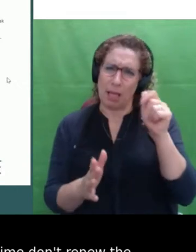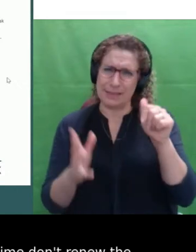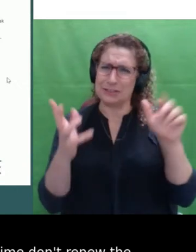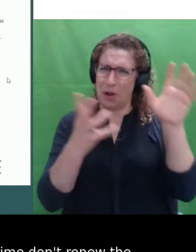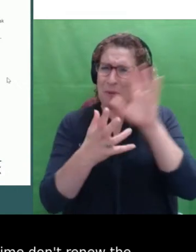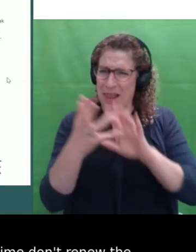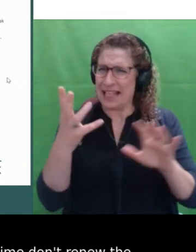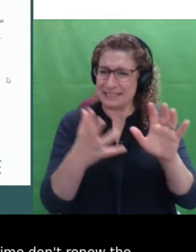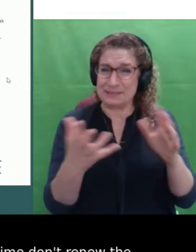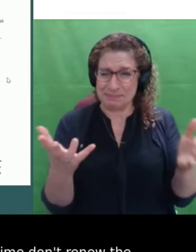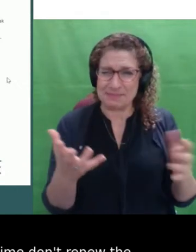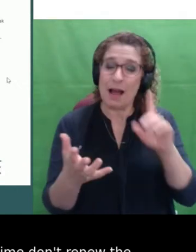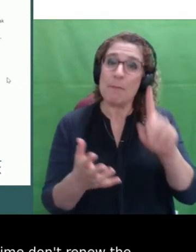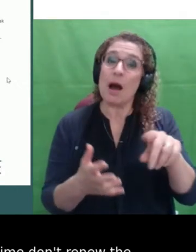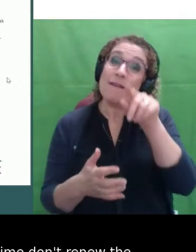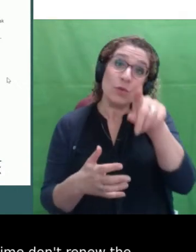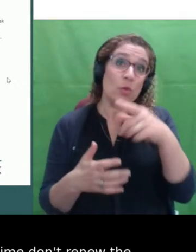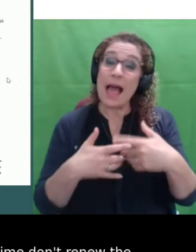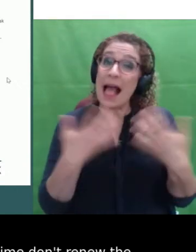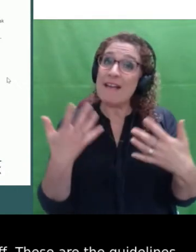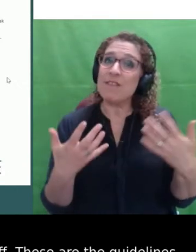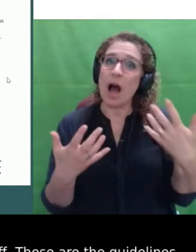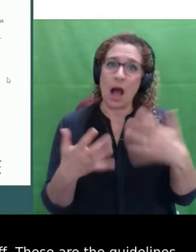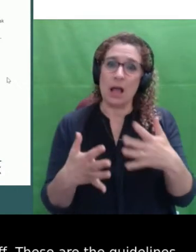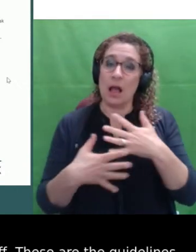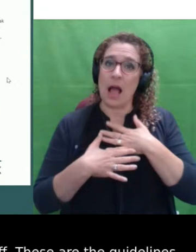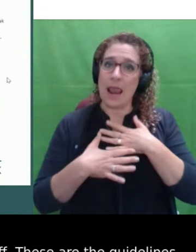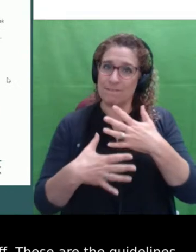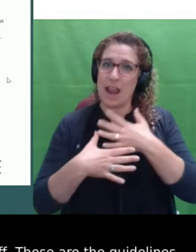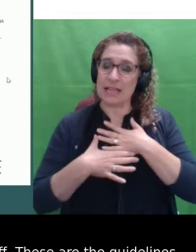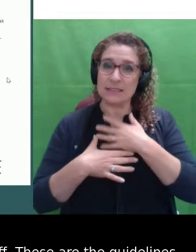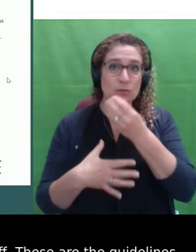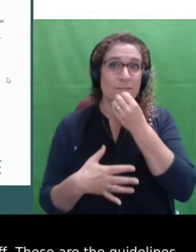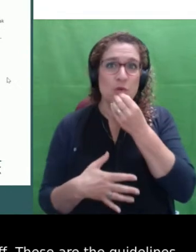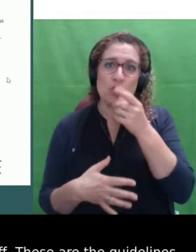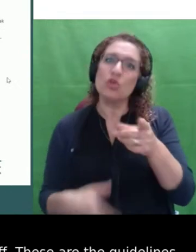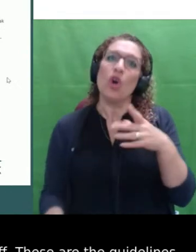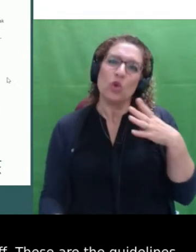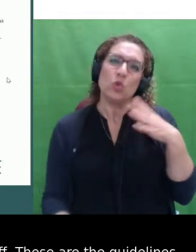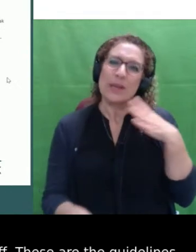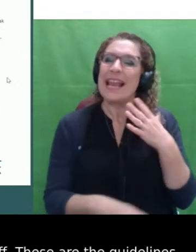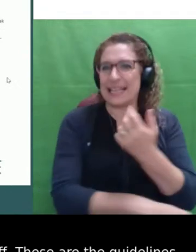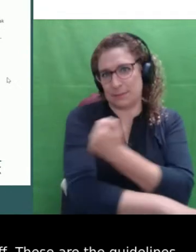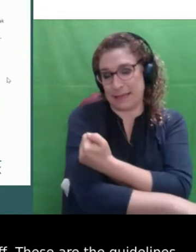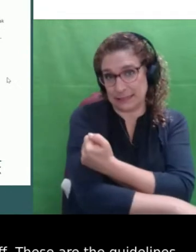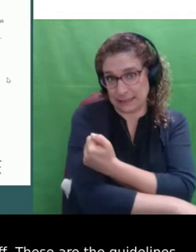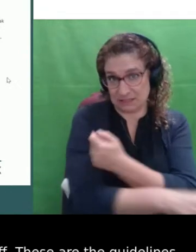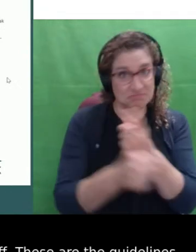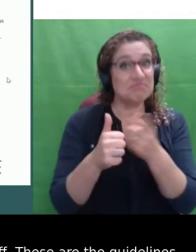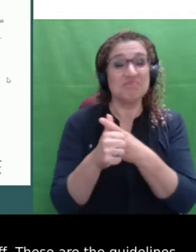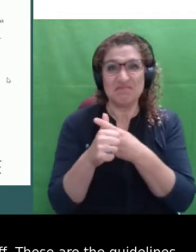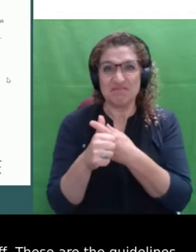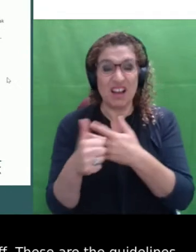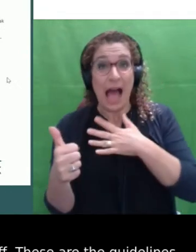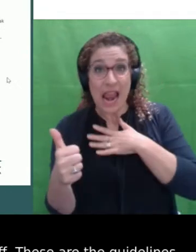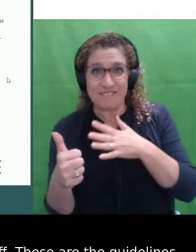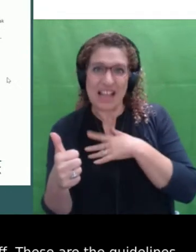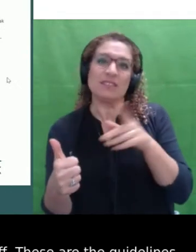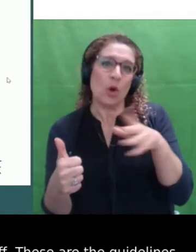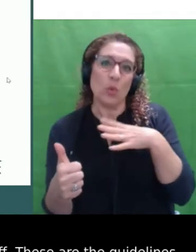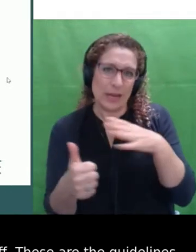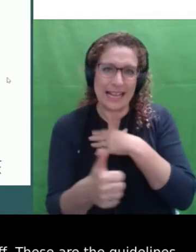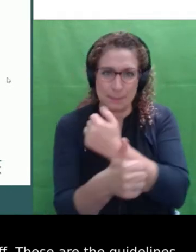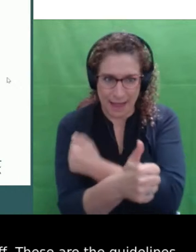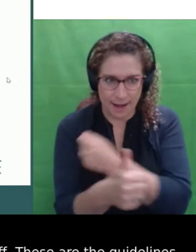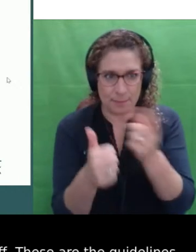essentially if you've ever had anaphylaxis to food then you need it or if you have asthma and an ige mediated food allergy then you